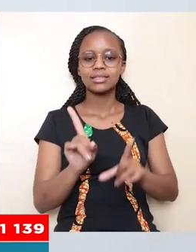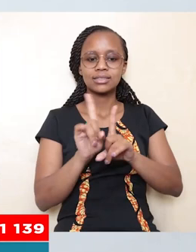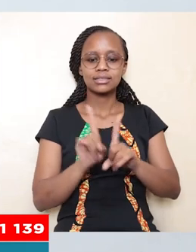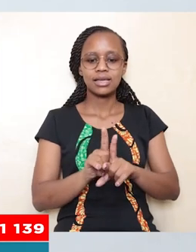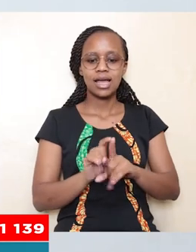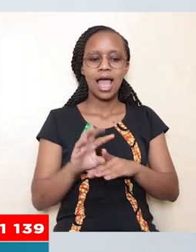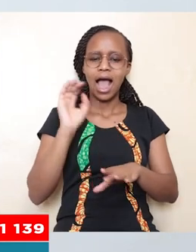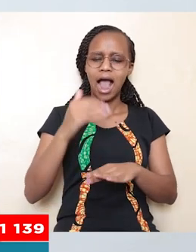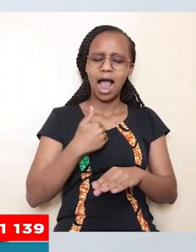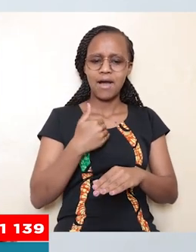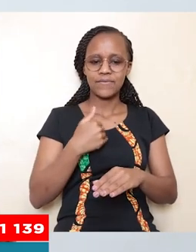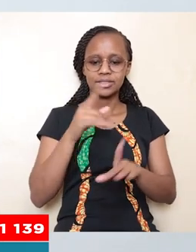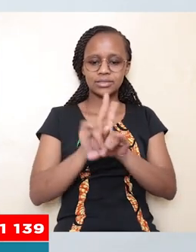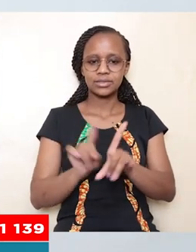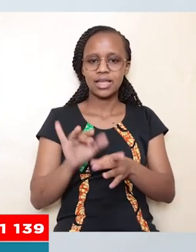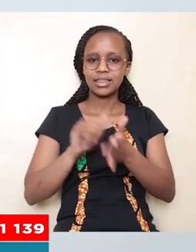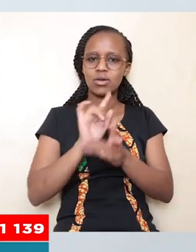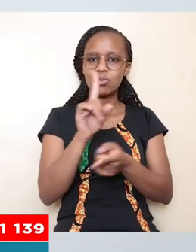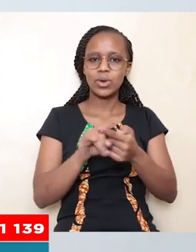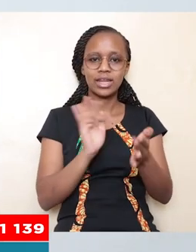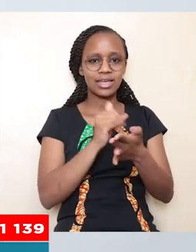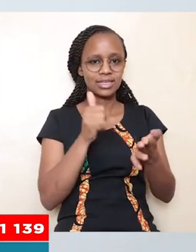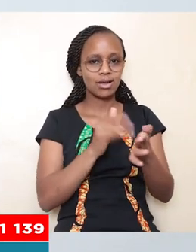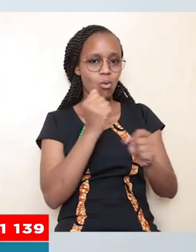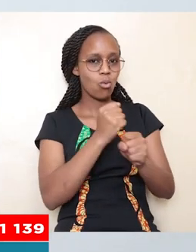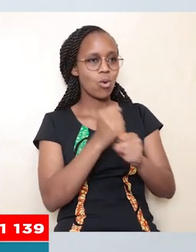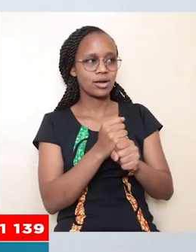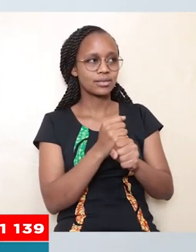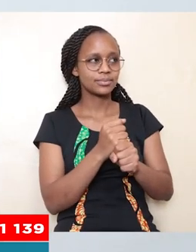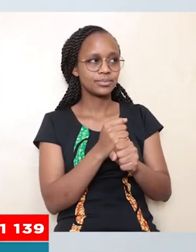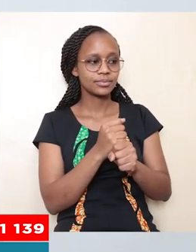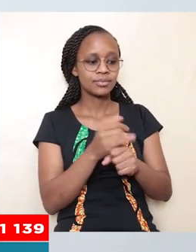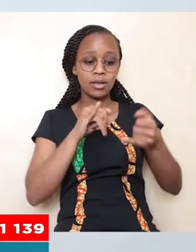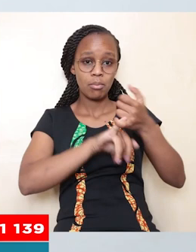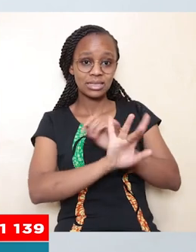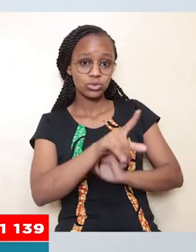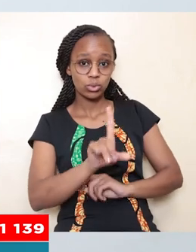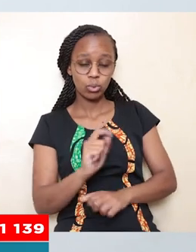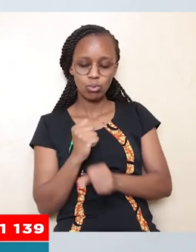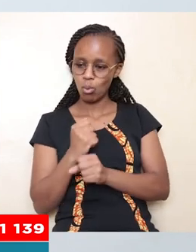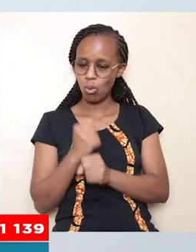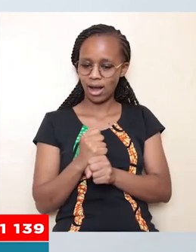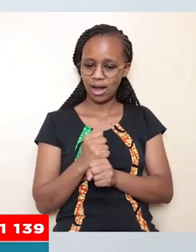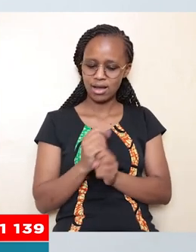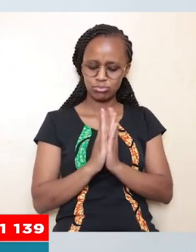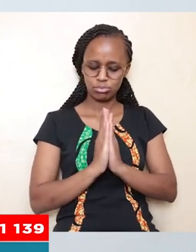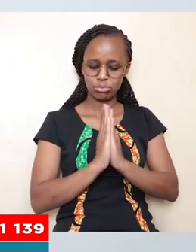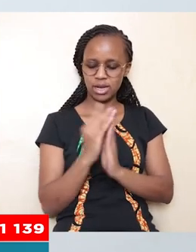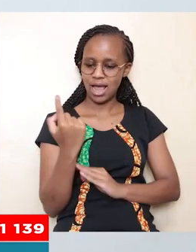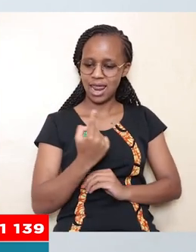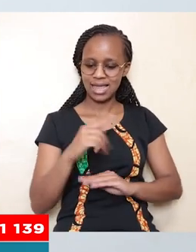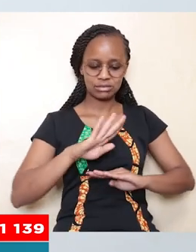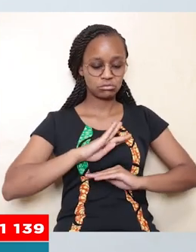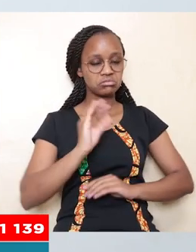very categorical here, that when it comes to working for them on your marriage, prayer alone is